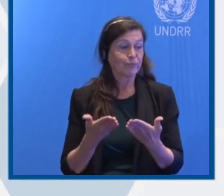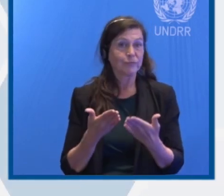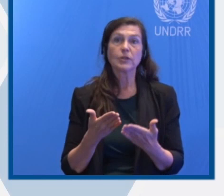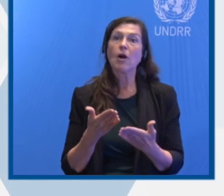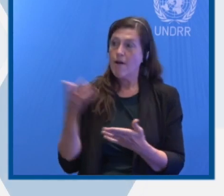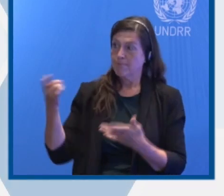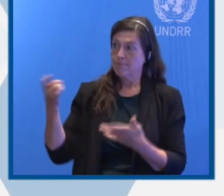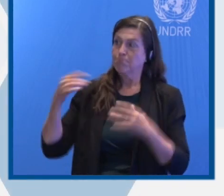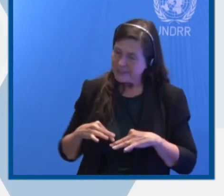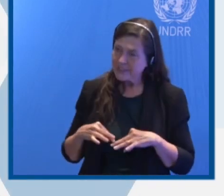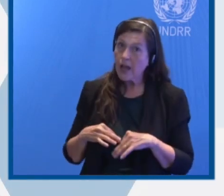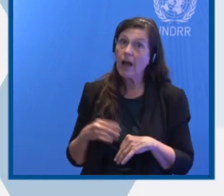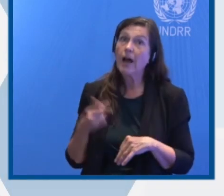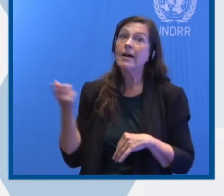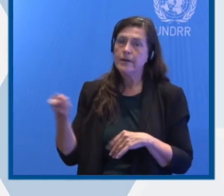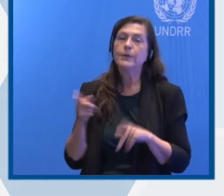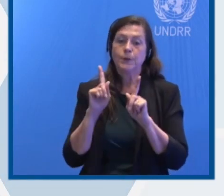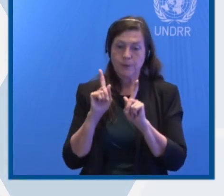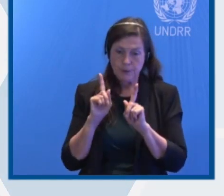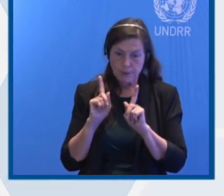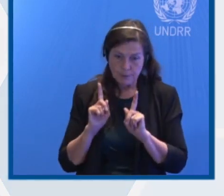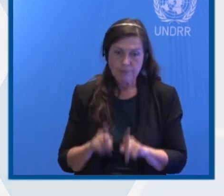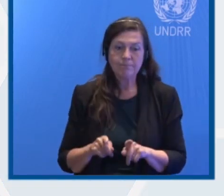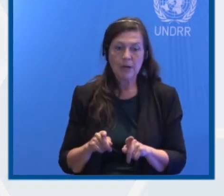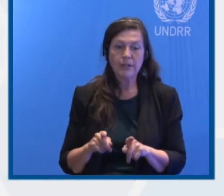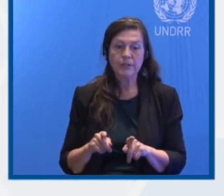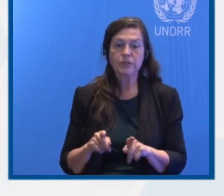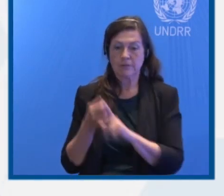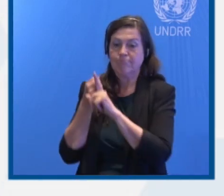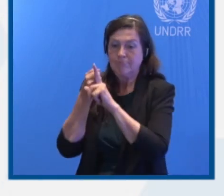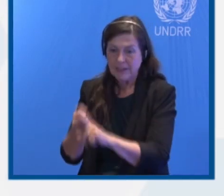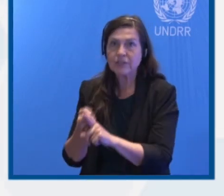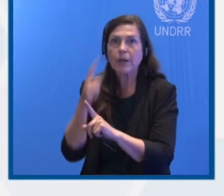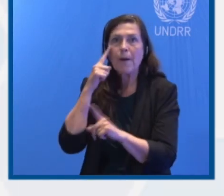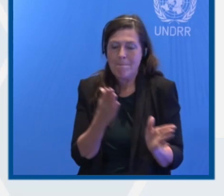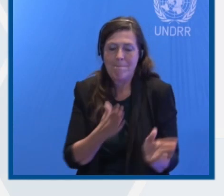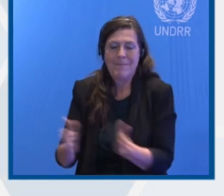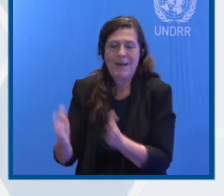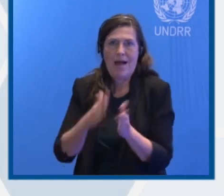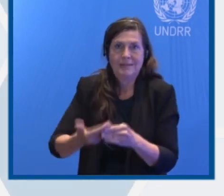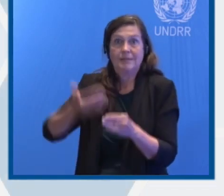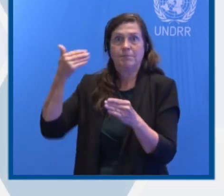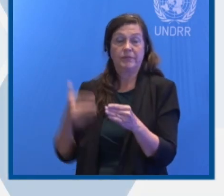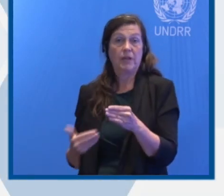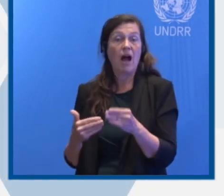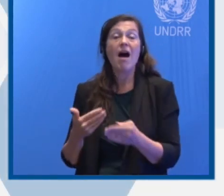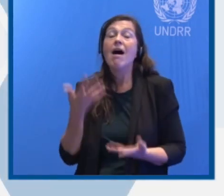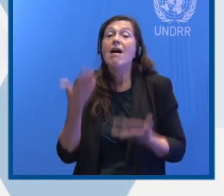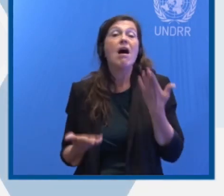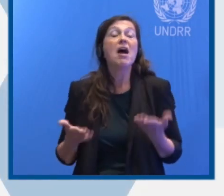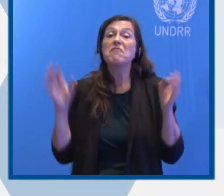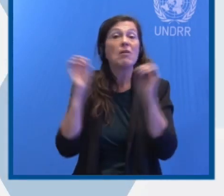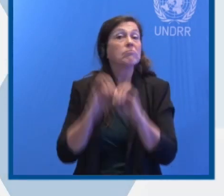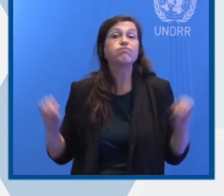emphasis that unless you do risk-based land use planning, it will be very difficult to pursue the notion